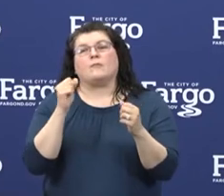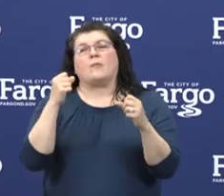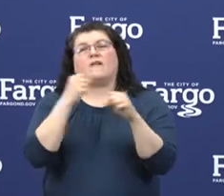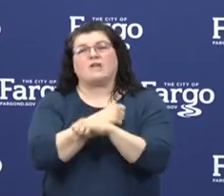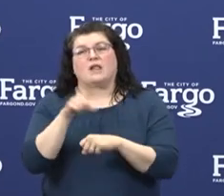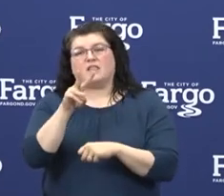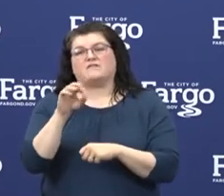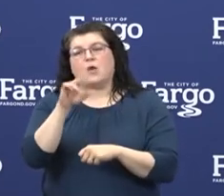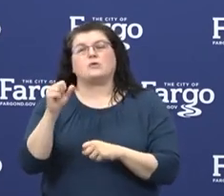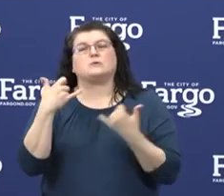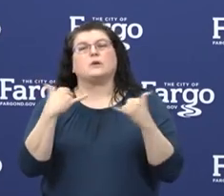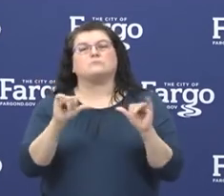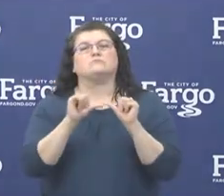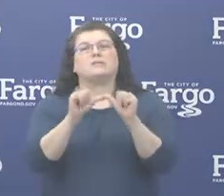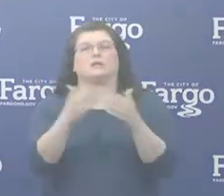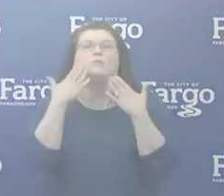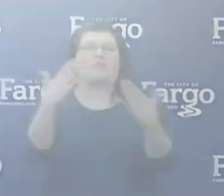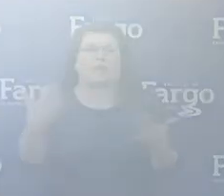Thank you.